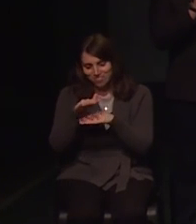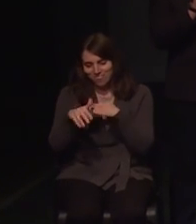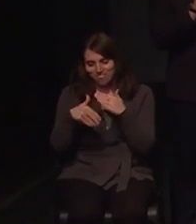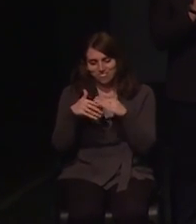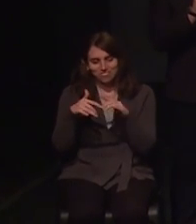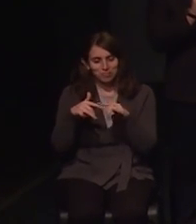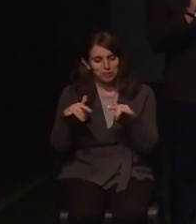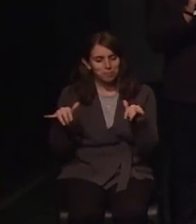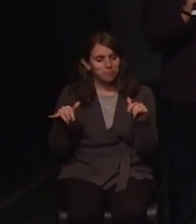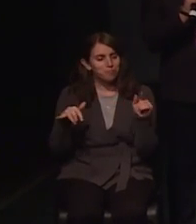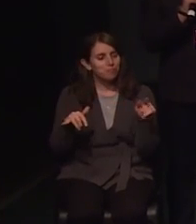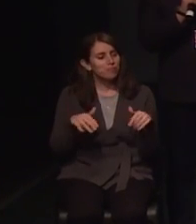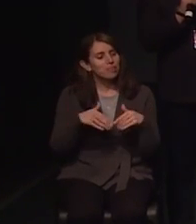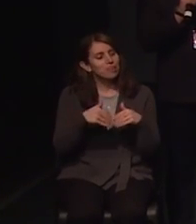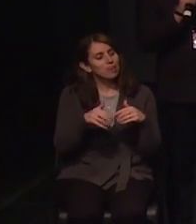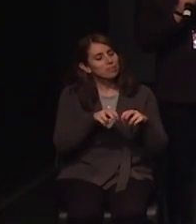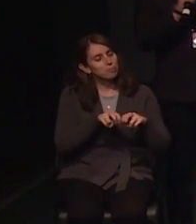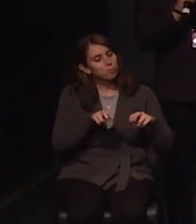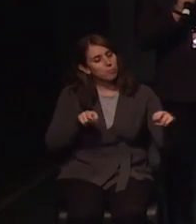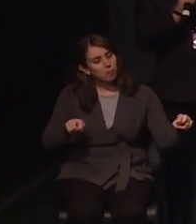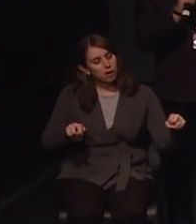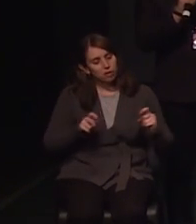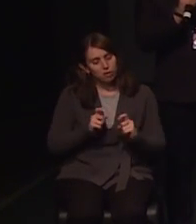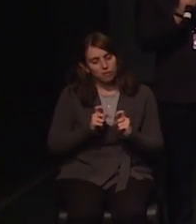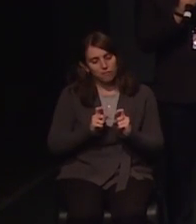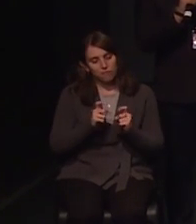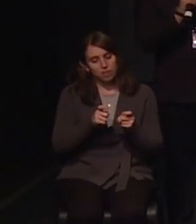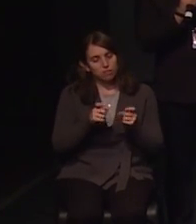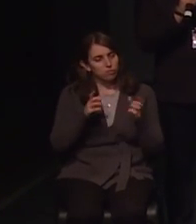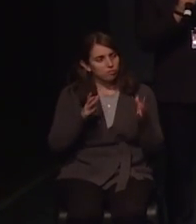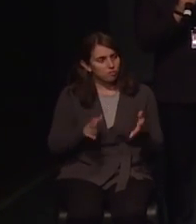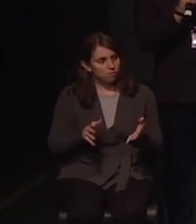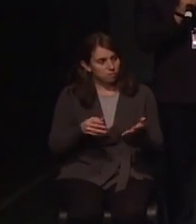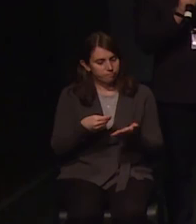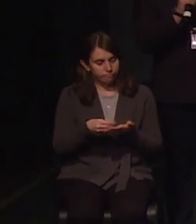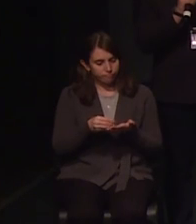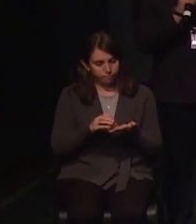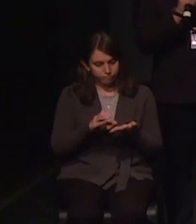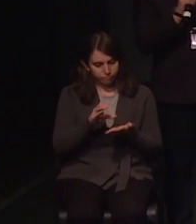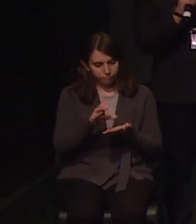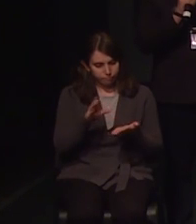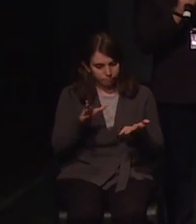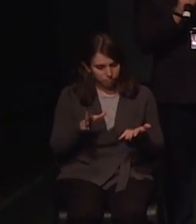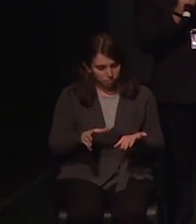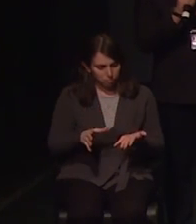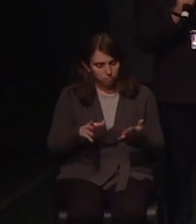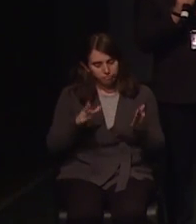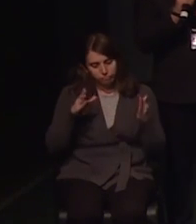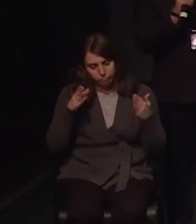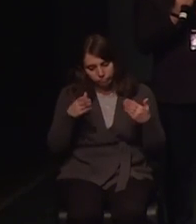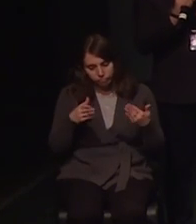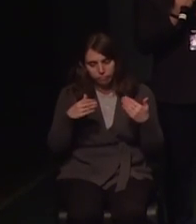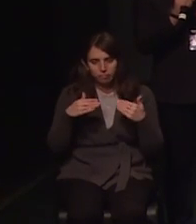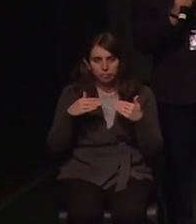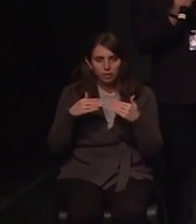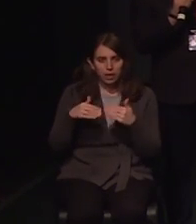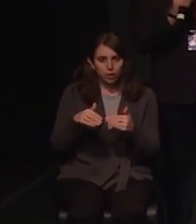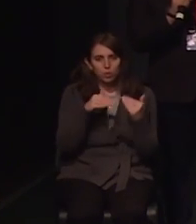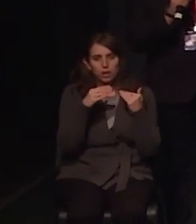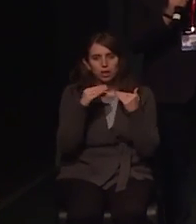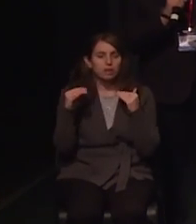spotlight a distinguished panel of funders advancing diversity, equity, and inclusion within their philanthropic